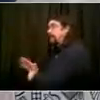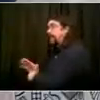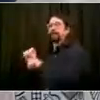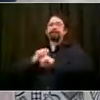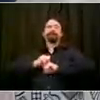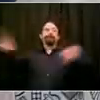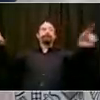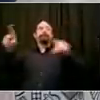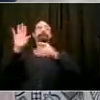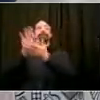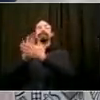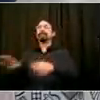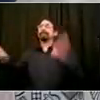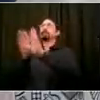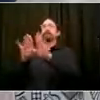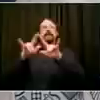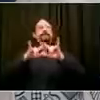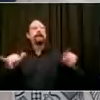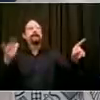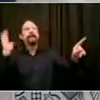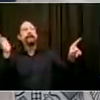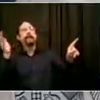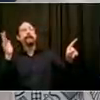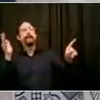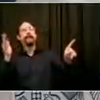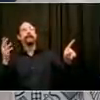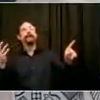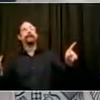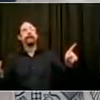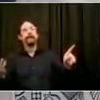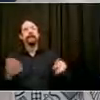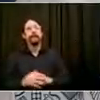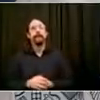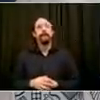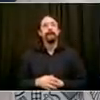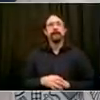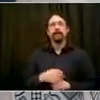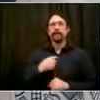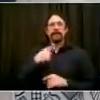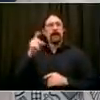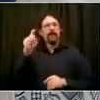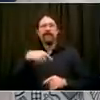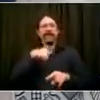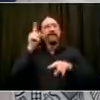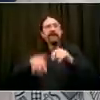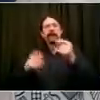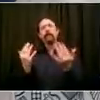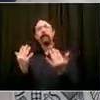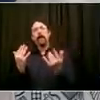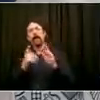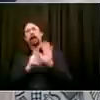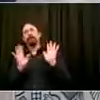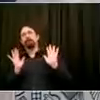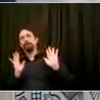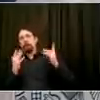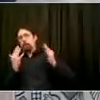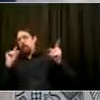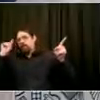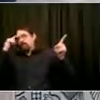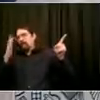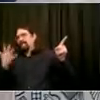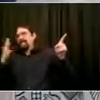out whatever devices they had available, give out whatever materials they needed to give to kids, and prepare for the shutdown. So that's how it played